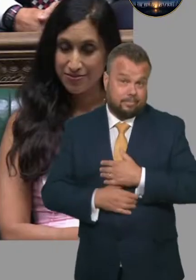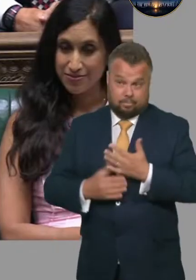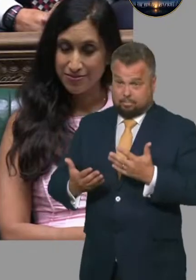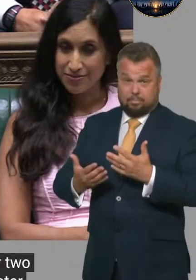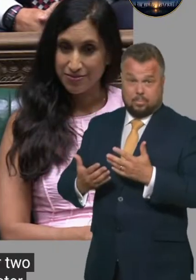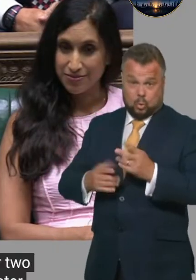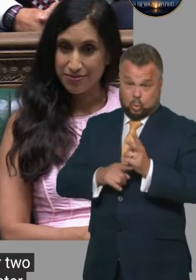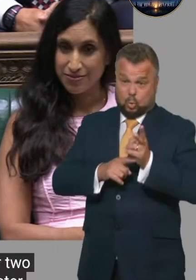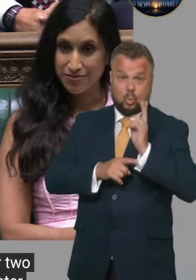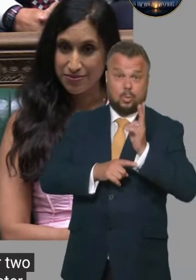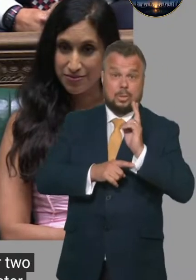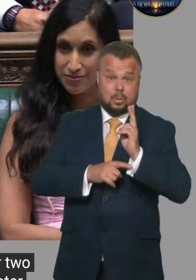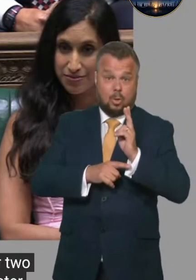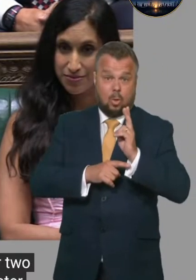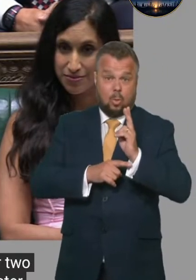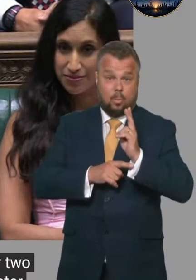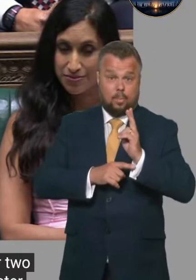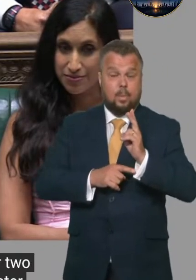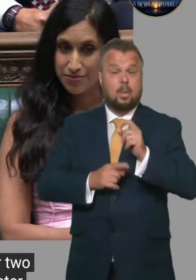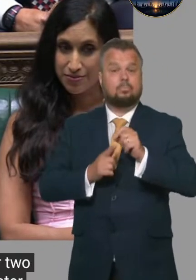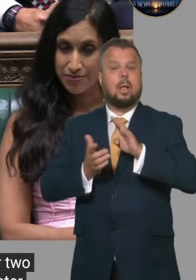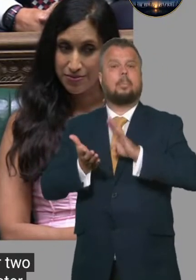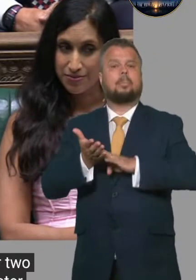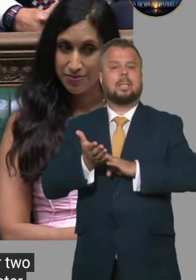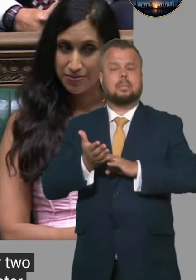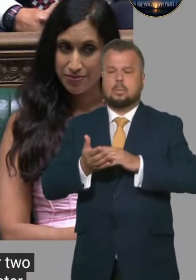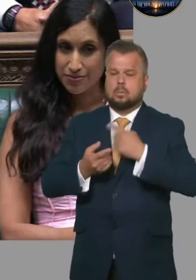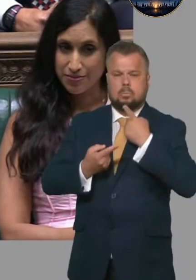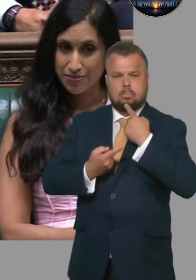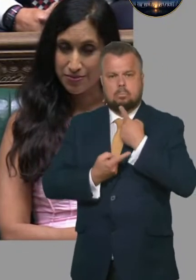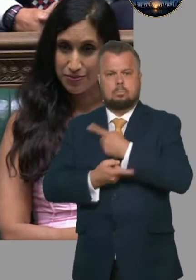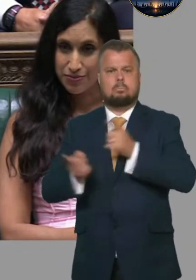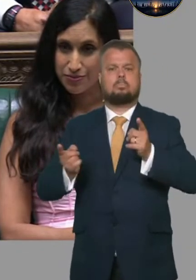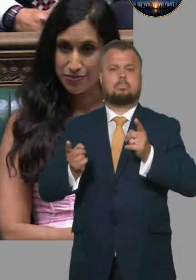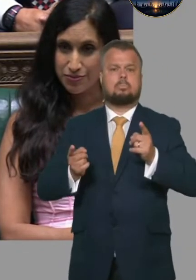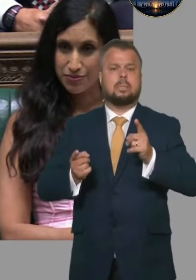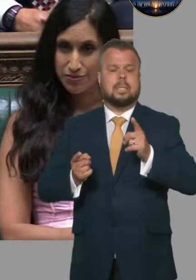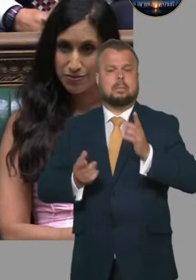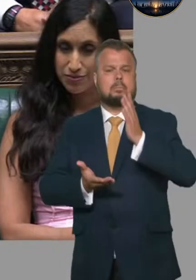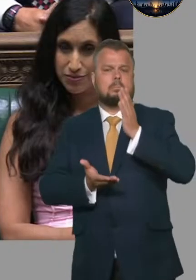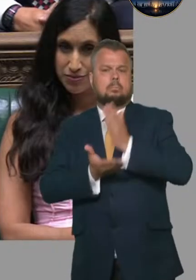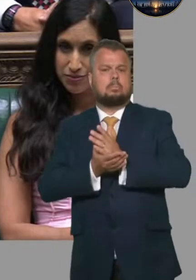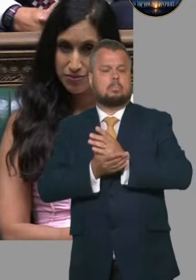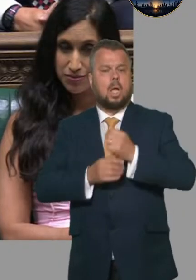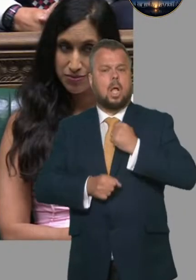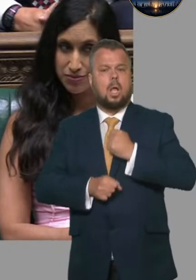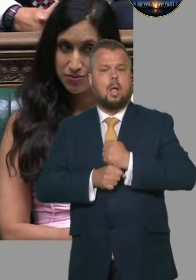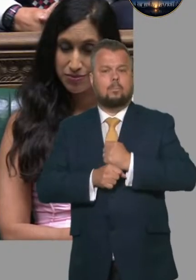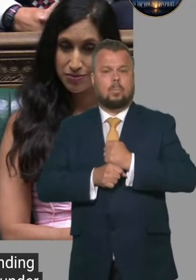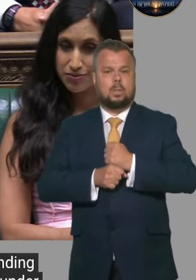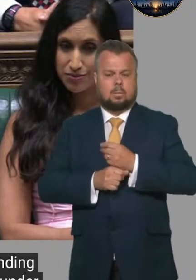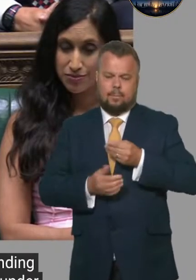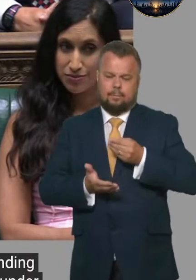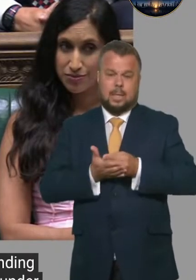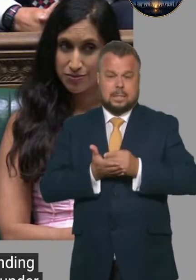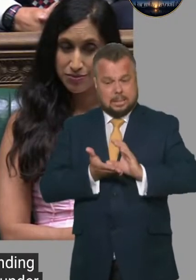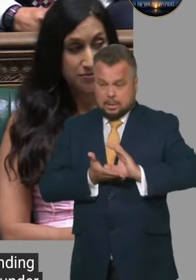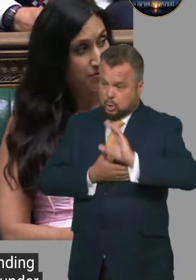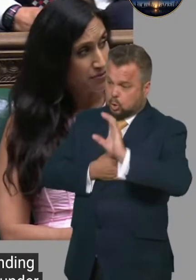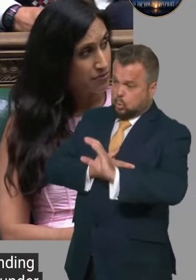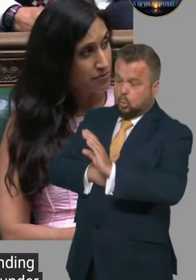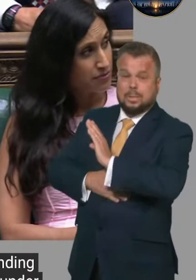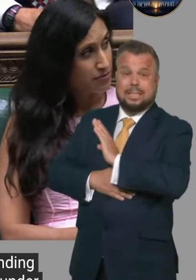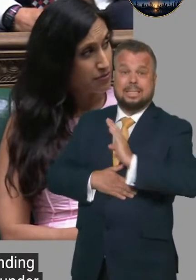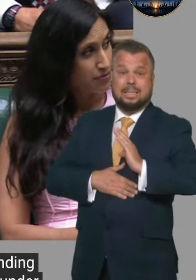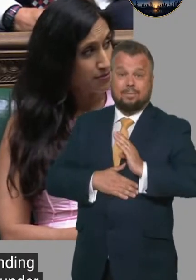and everything was under control. The very next day, the Defence Secretary resigned, saying the Prime Minister